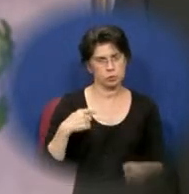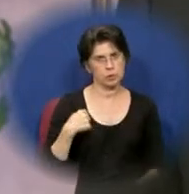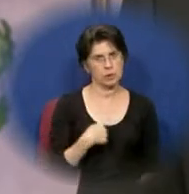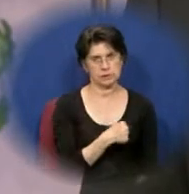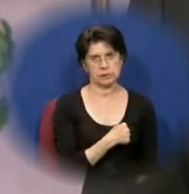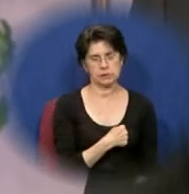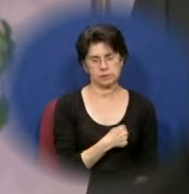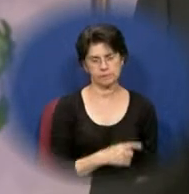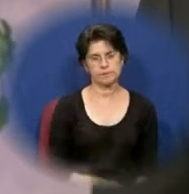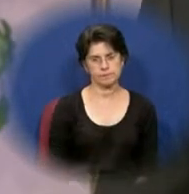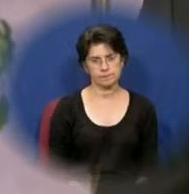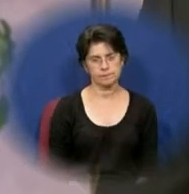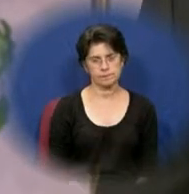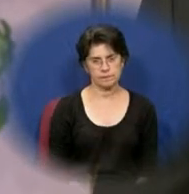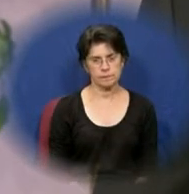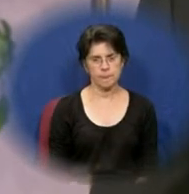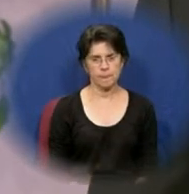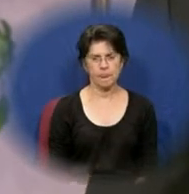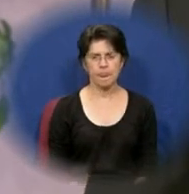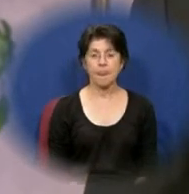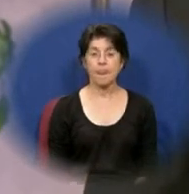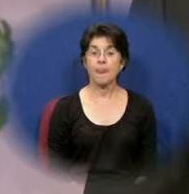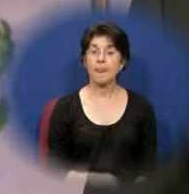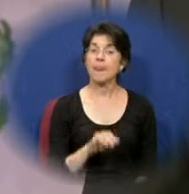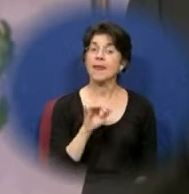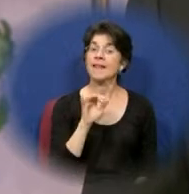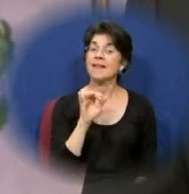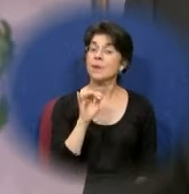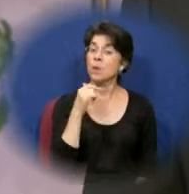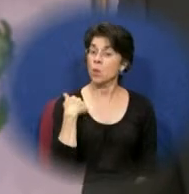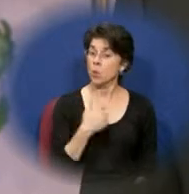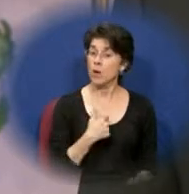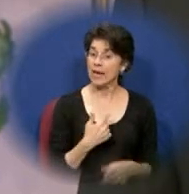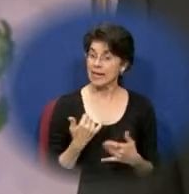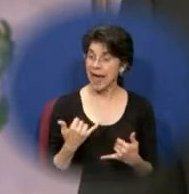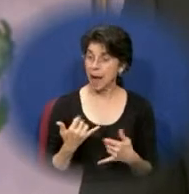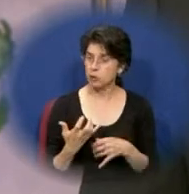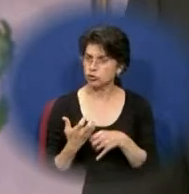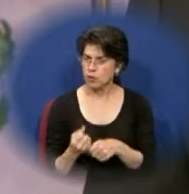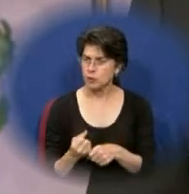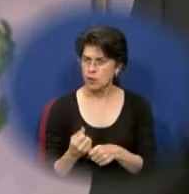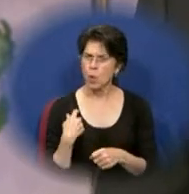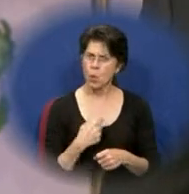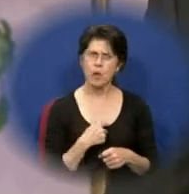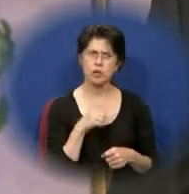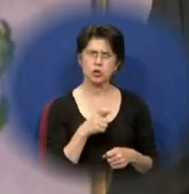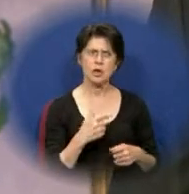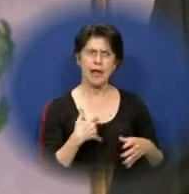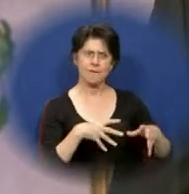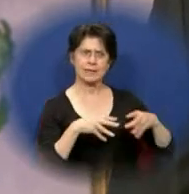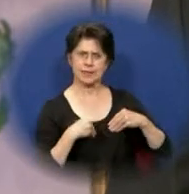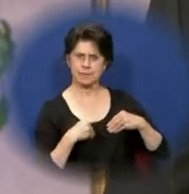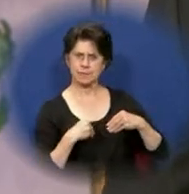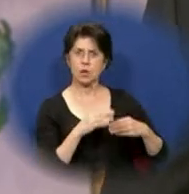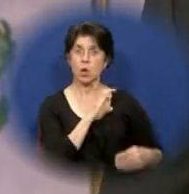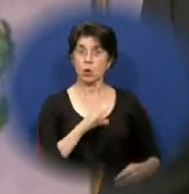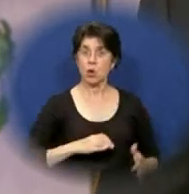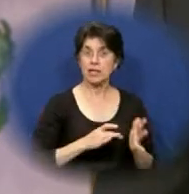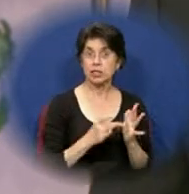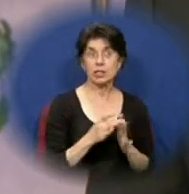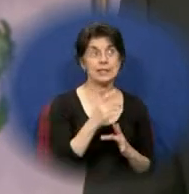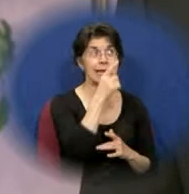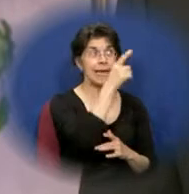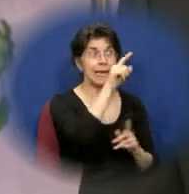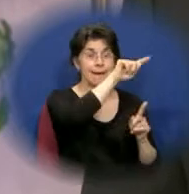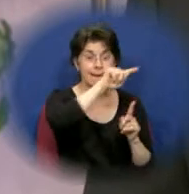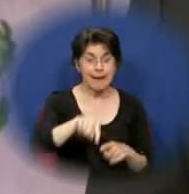in Christ Jesus. This saying is trustworthy and deserves full acceptance. Christ Jesus came into the